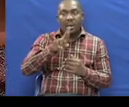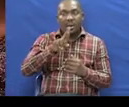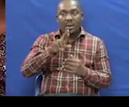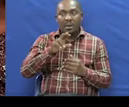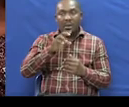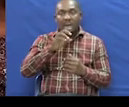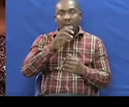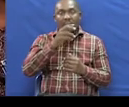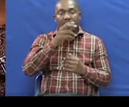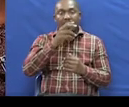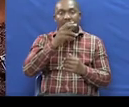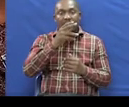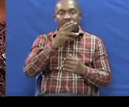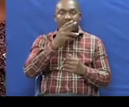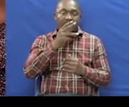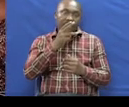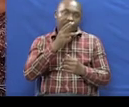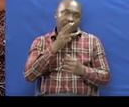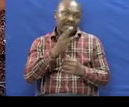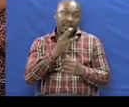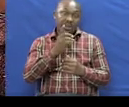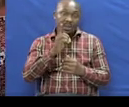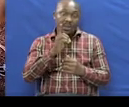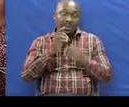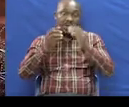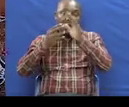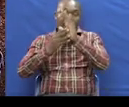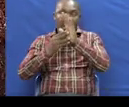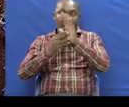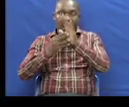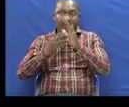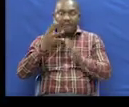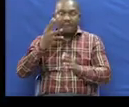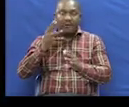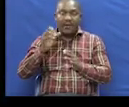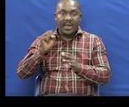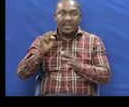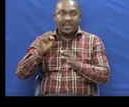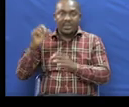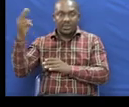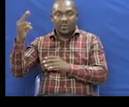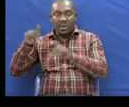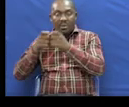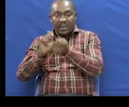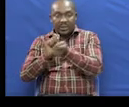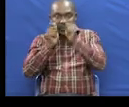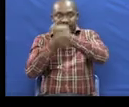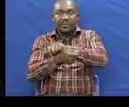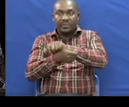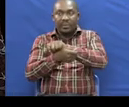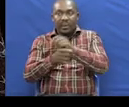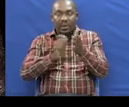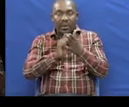It is supposed to be 3D9, 4S2. But again, it is not written like this. Instead, you are going